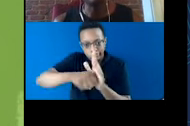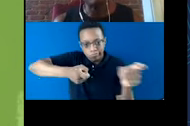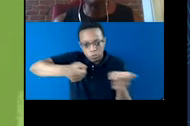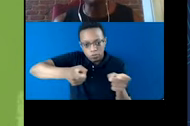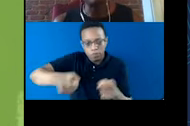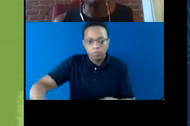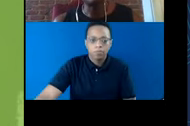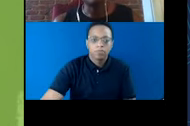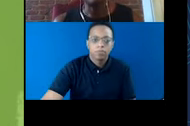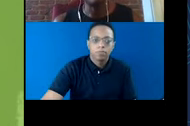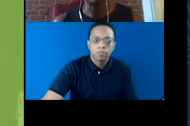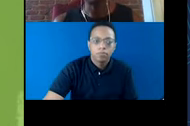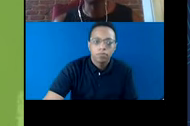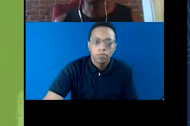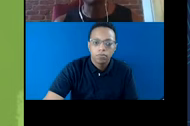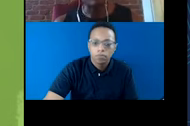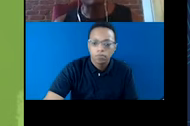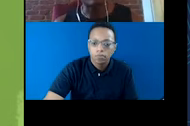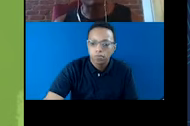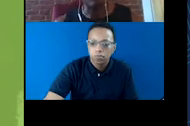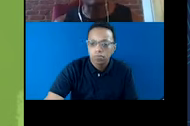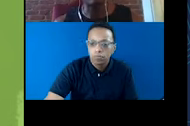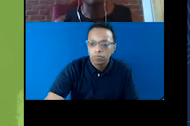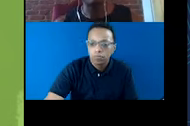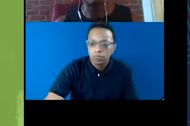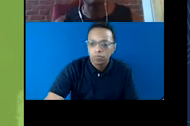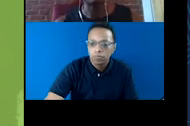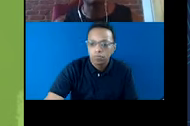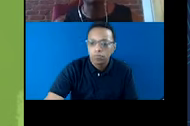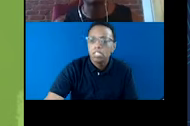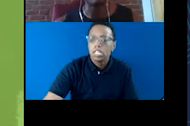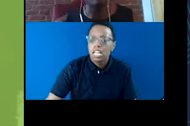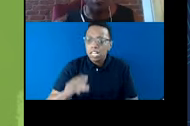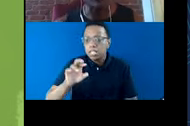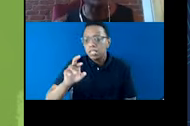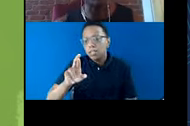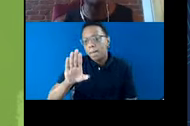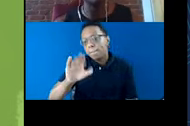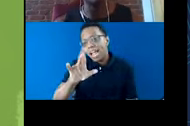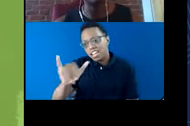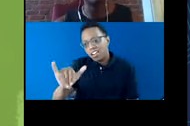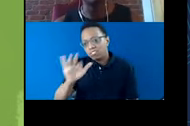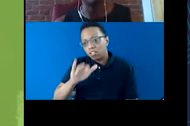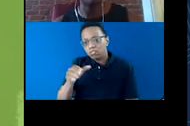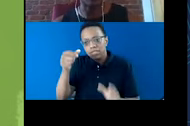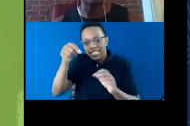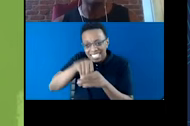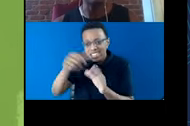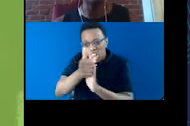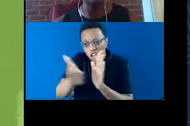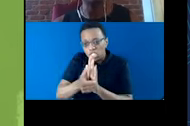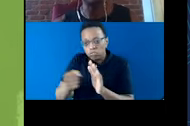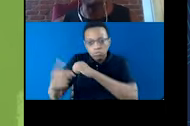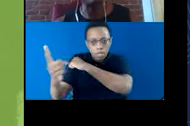And then the binary is also enshrined in laws that were used to prosecute people. Folks were demonized, ridiculed, and excluded from society,